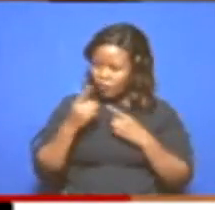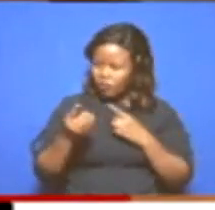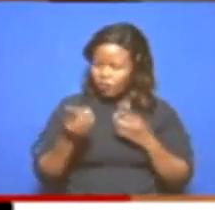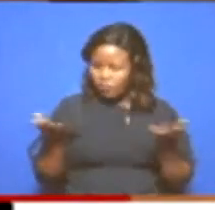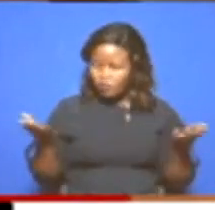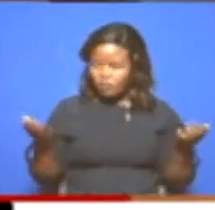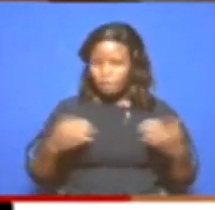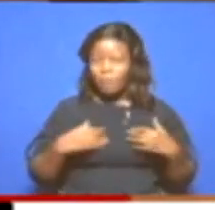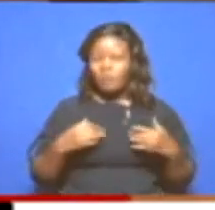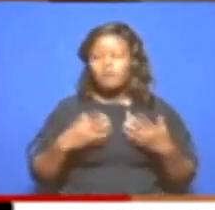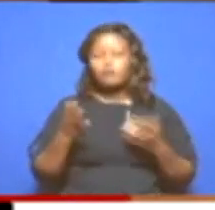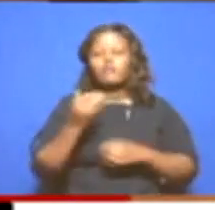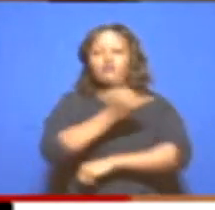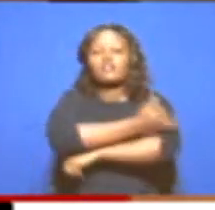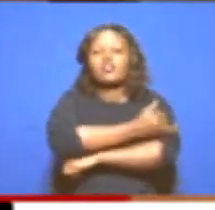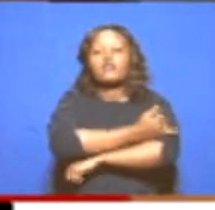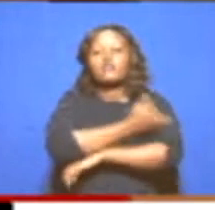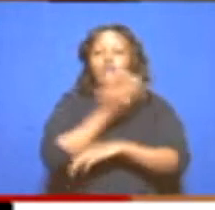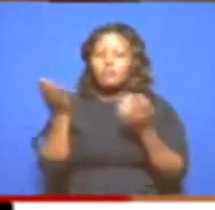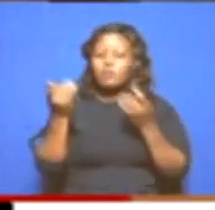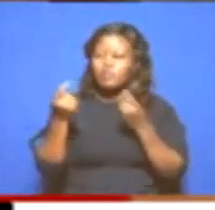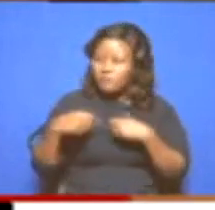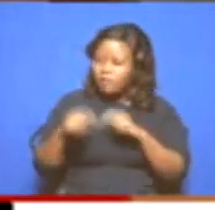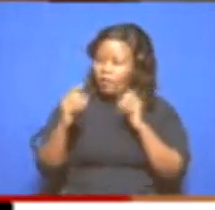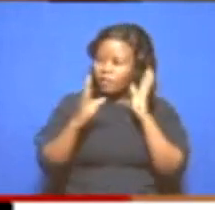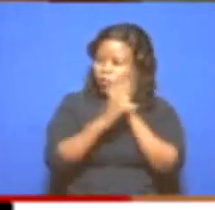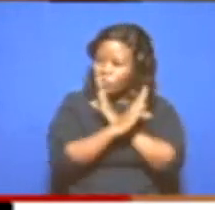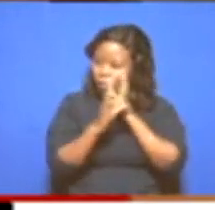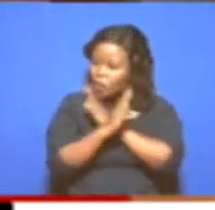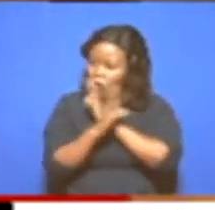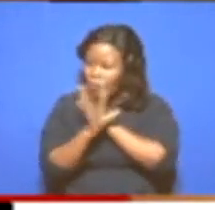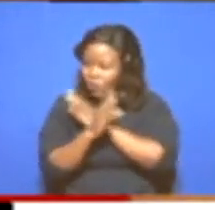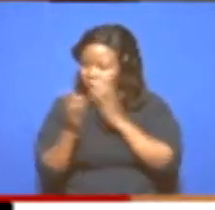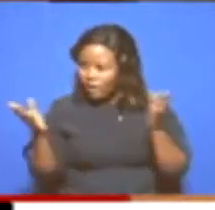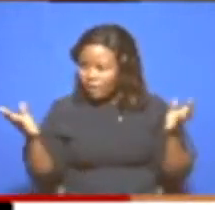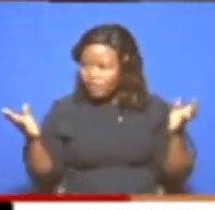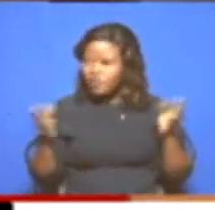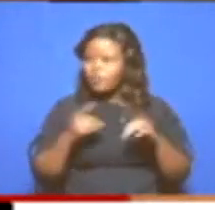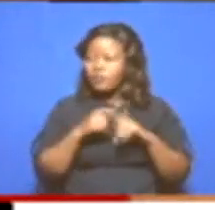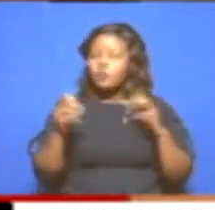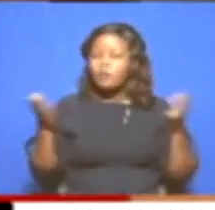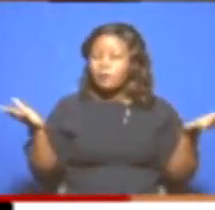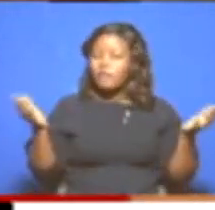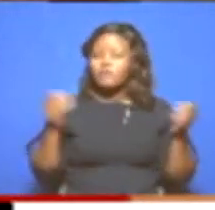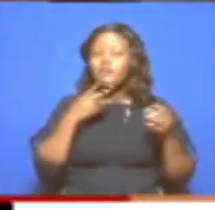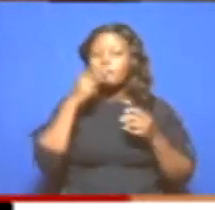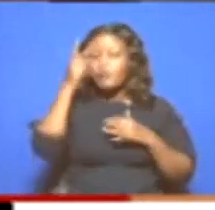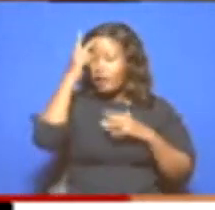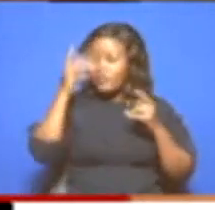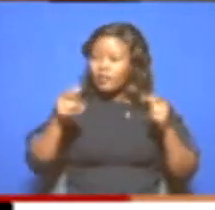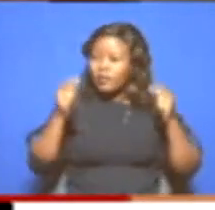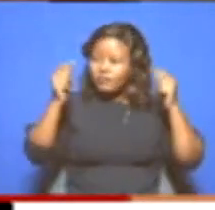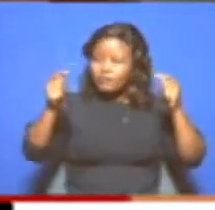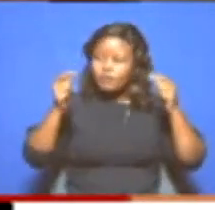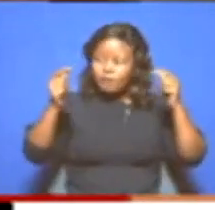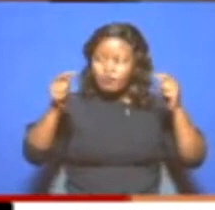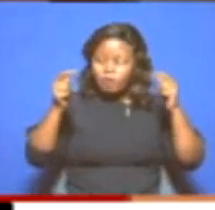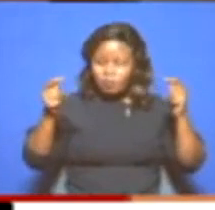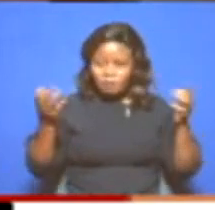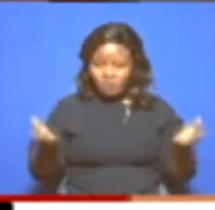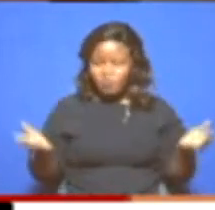the institution's attempt to cover up and subsequent unlawful arrests of parents protesting over that abuse. They have said that they